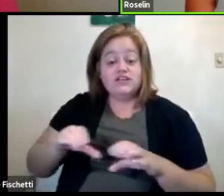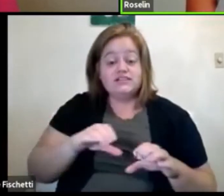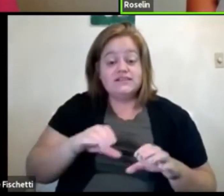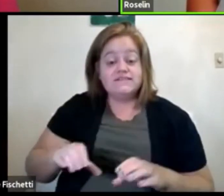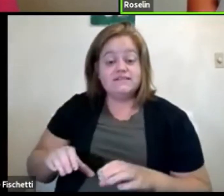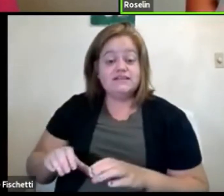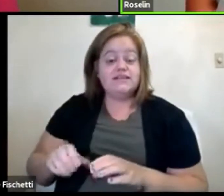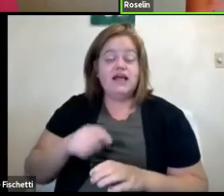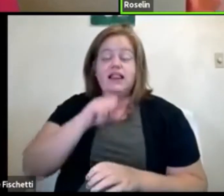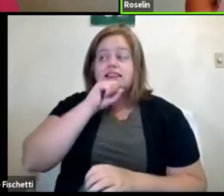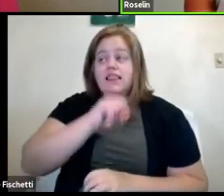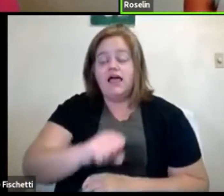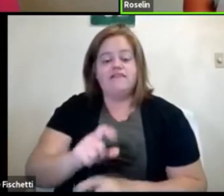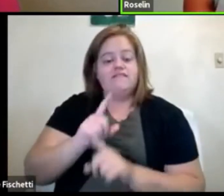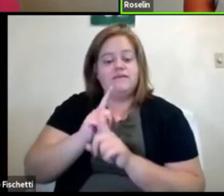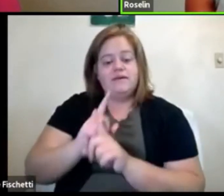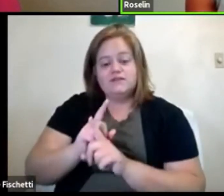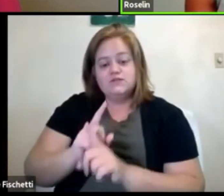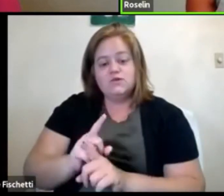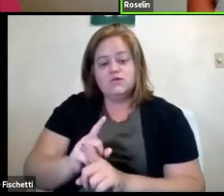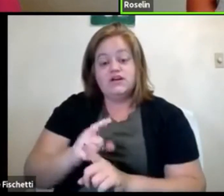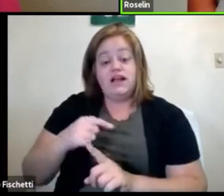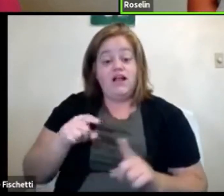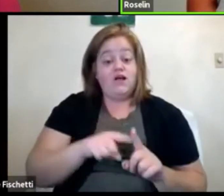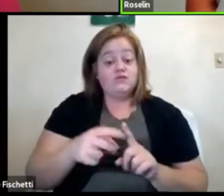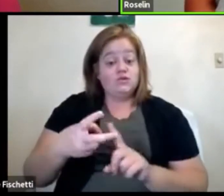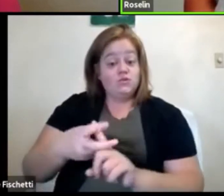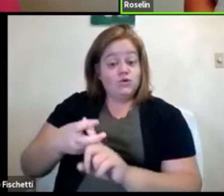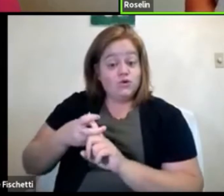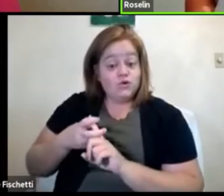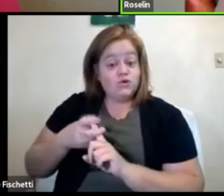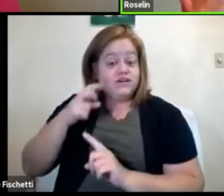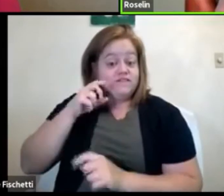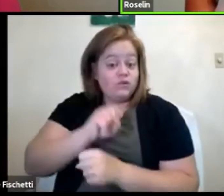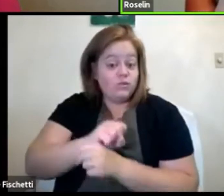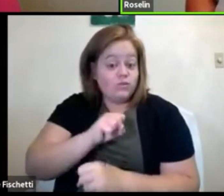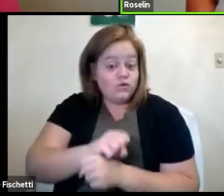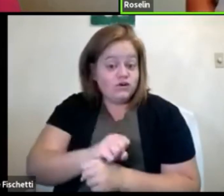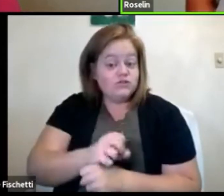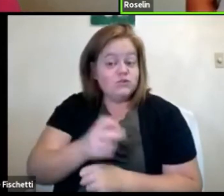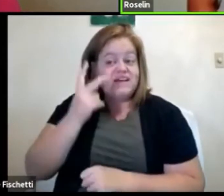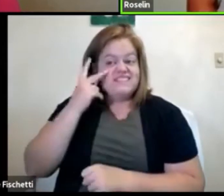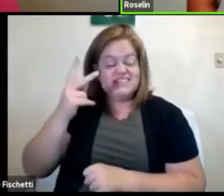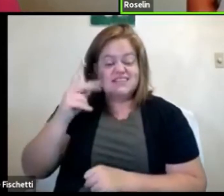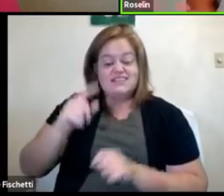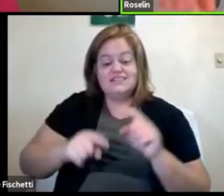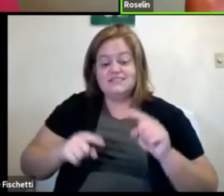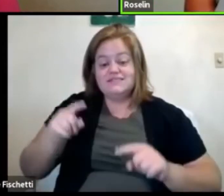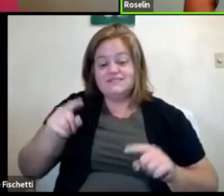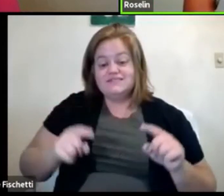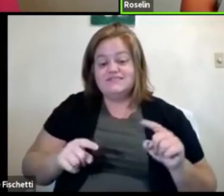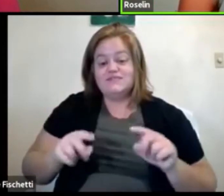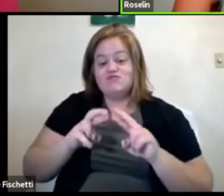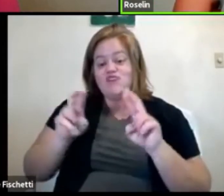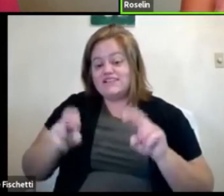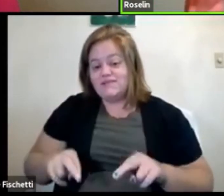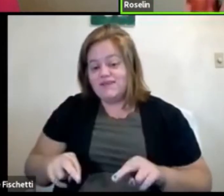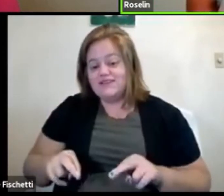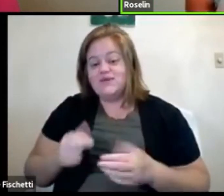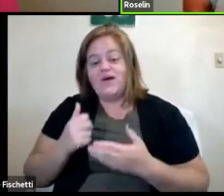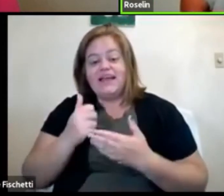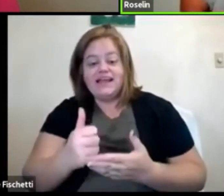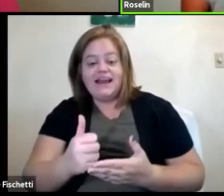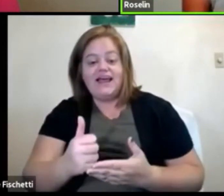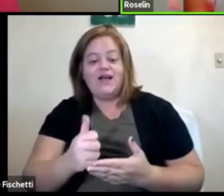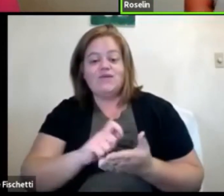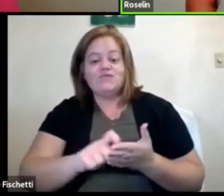love, I've done a lot of recruiting for, at work. So I've seen a ton of resumes. So I know what a good resume looks like and what a